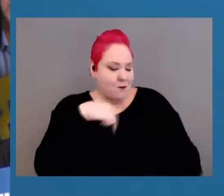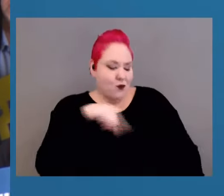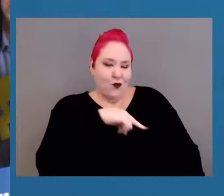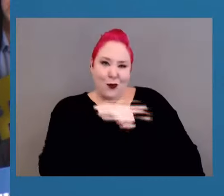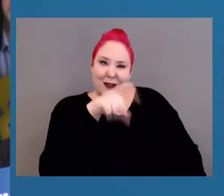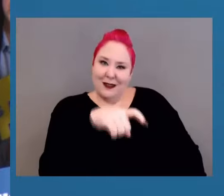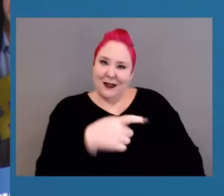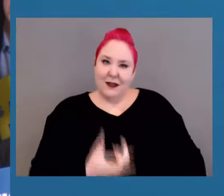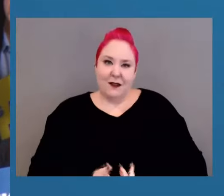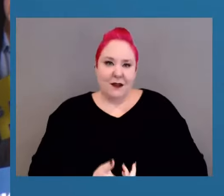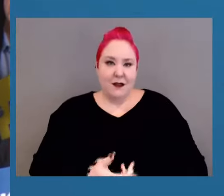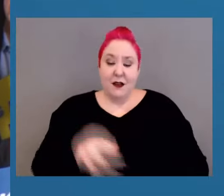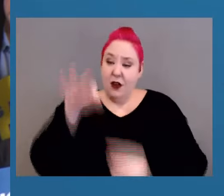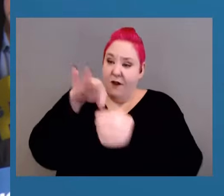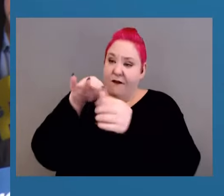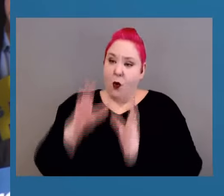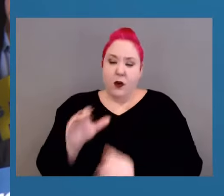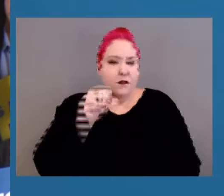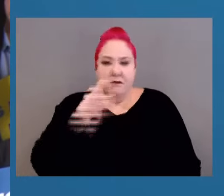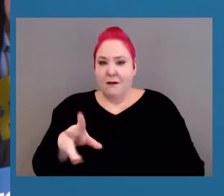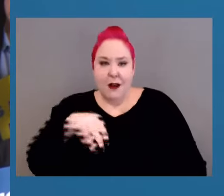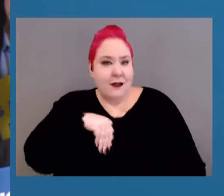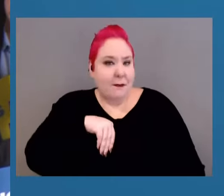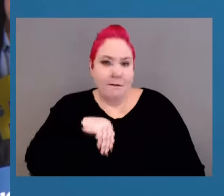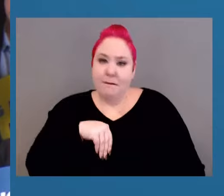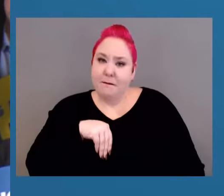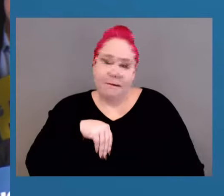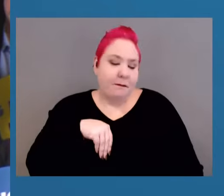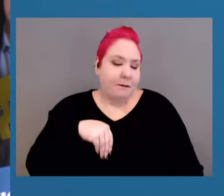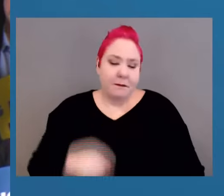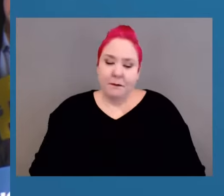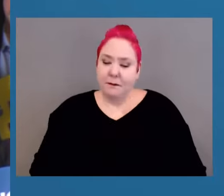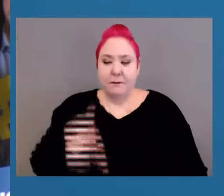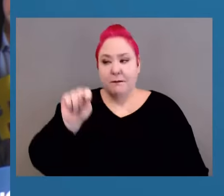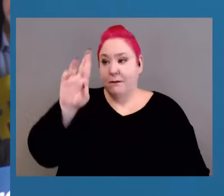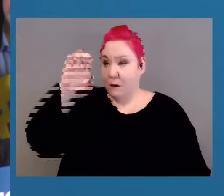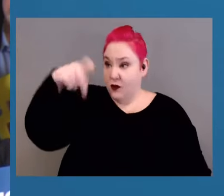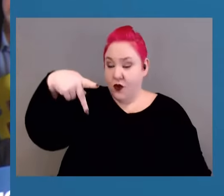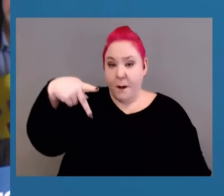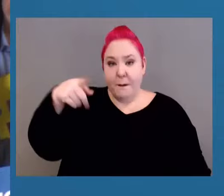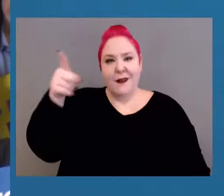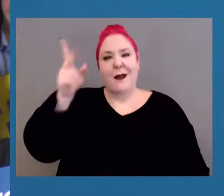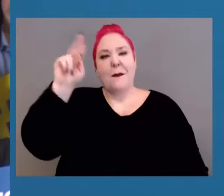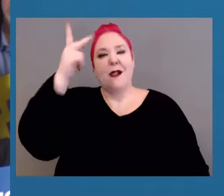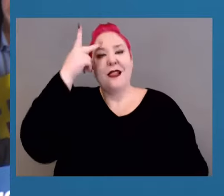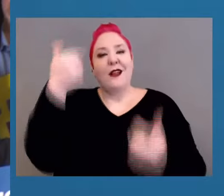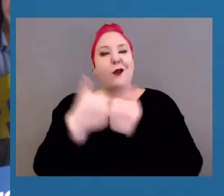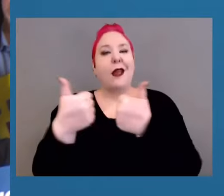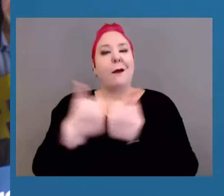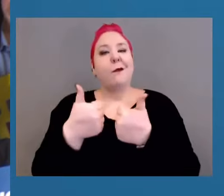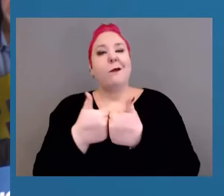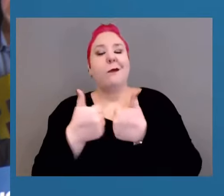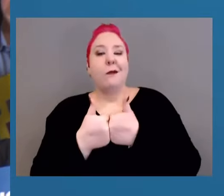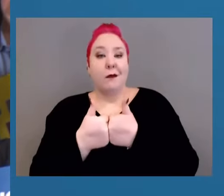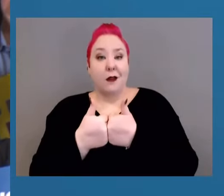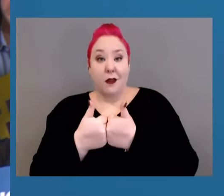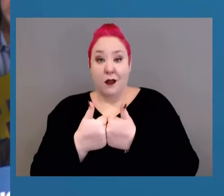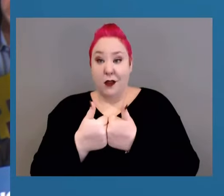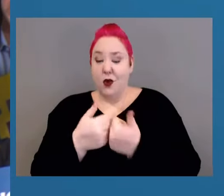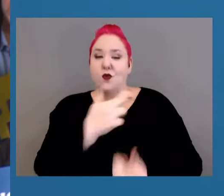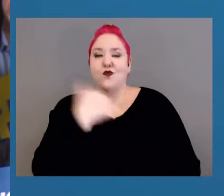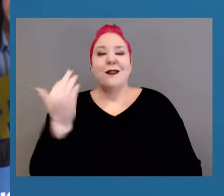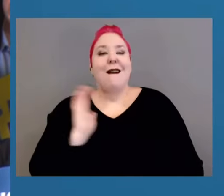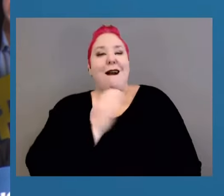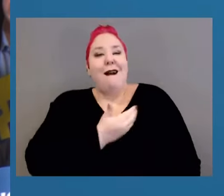Voters are not going to go for this. Trump is playing a political game with our lives.